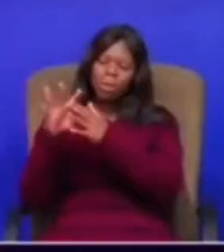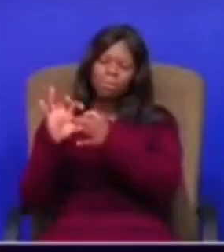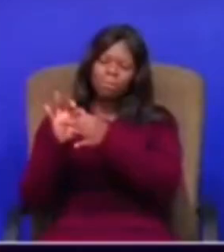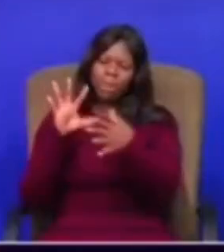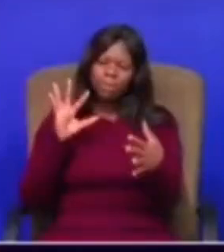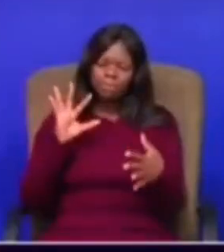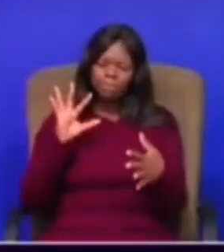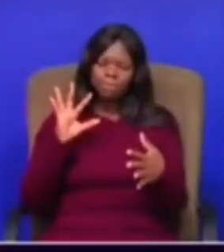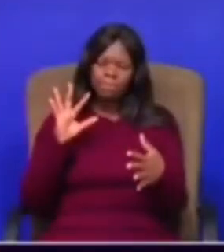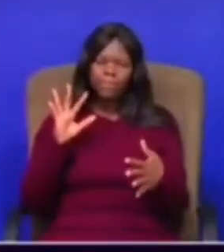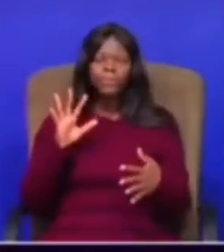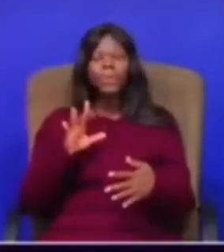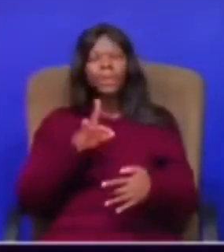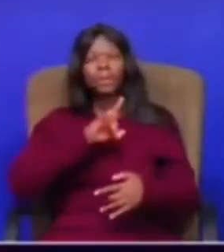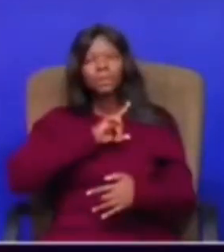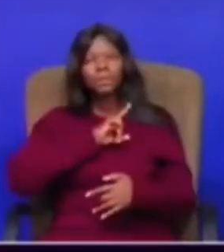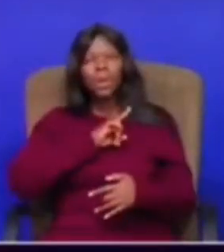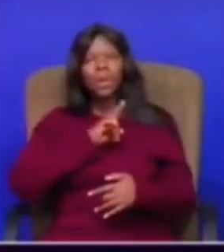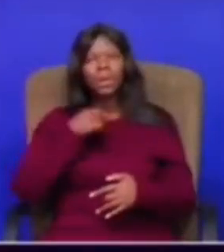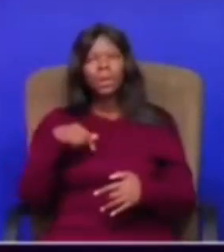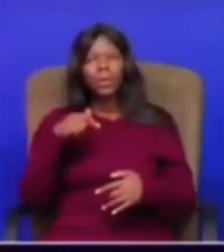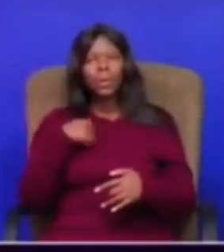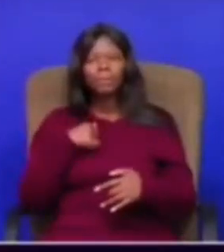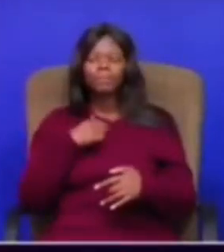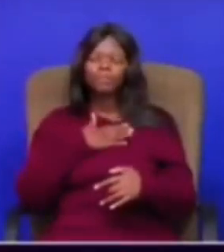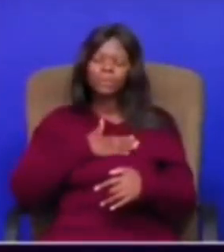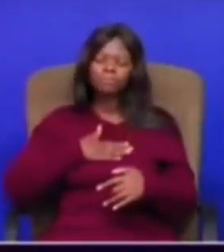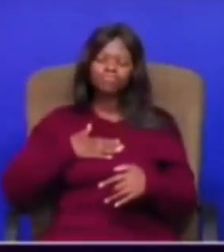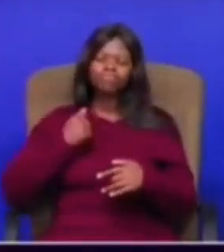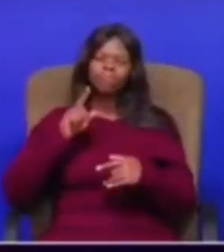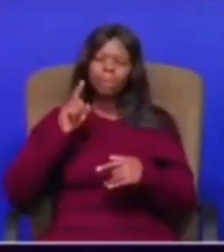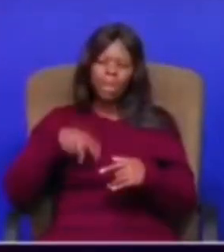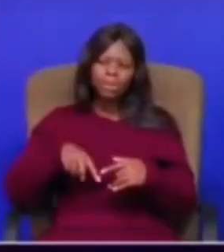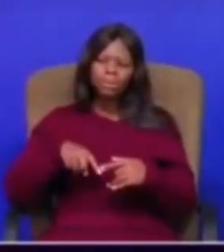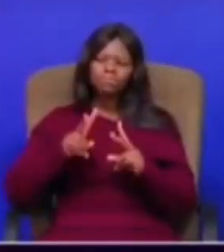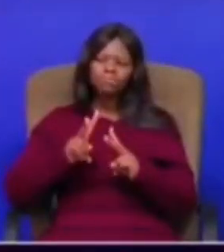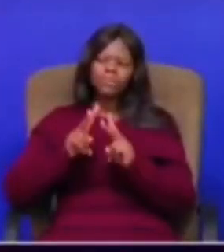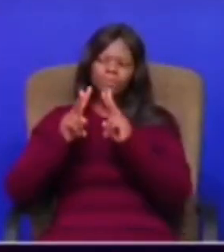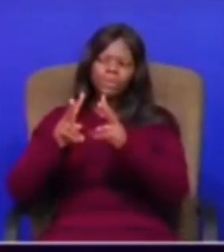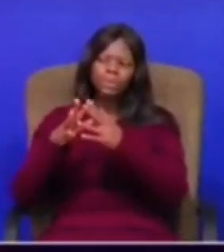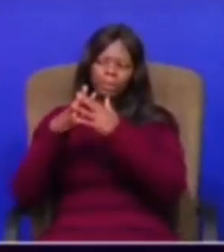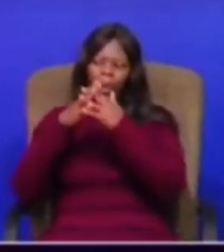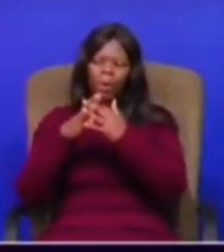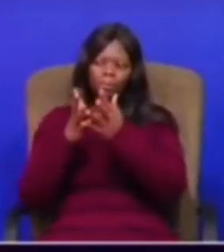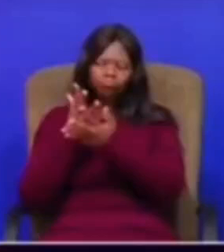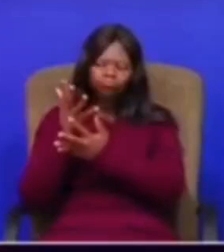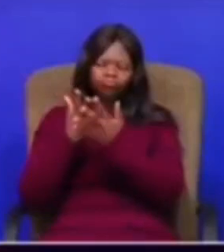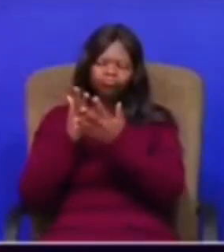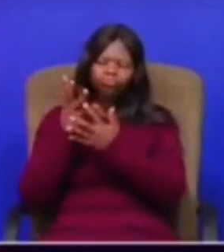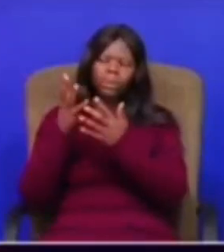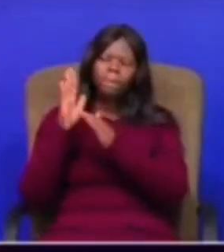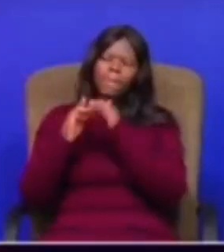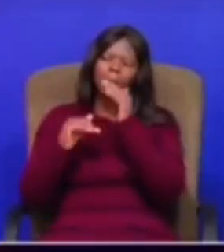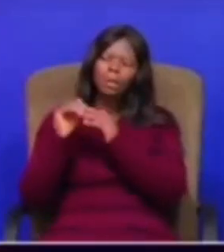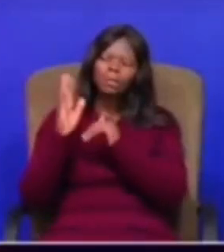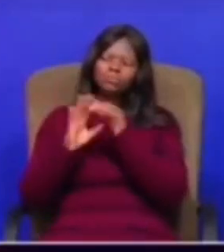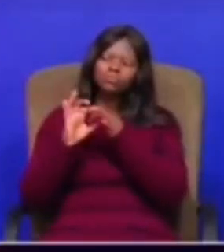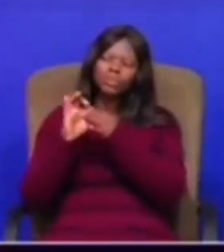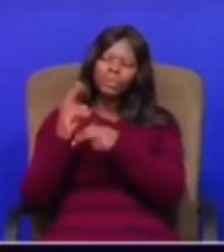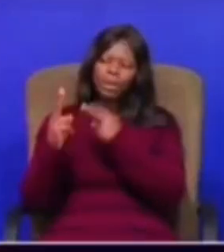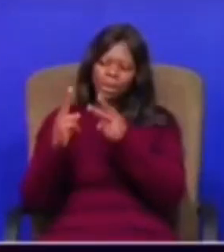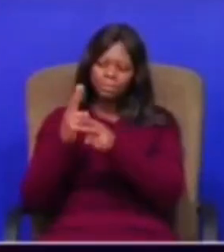to this end that we were motivated to reset that relationship. The second